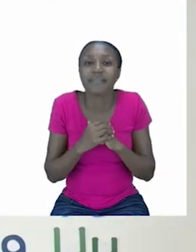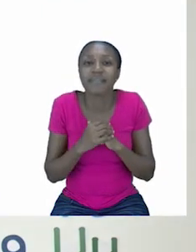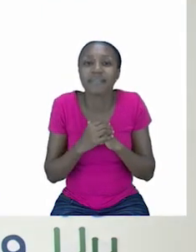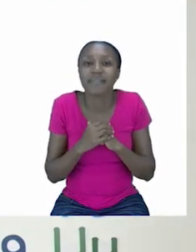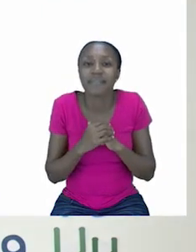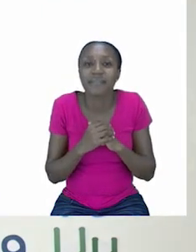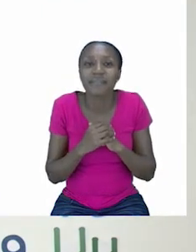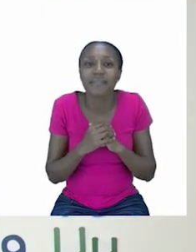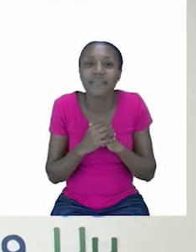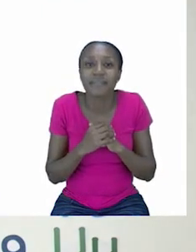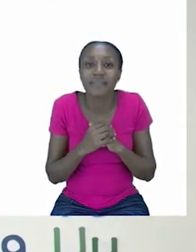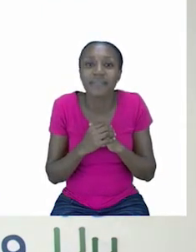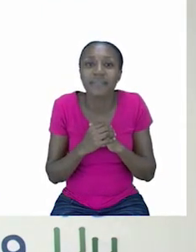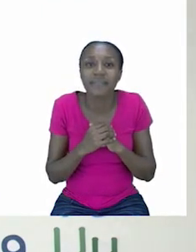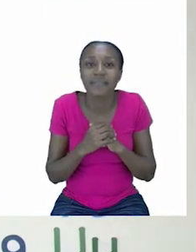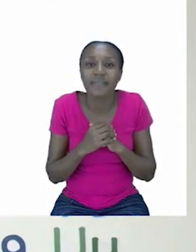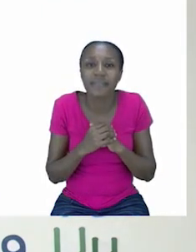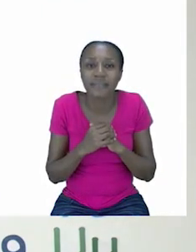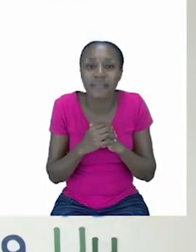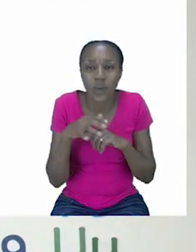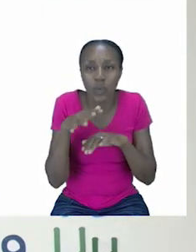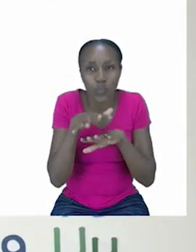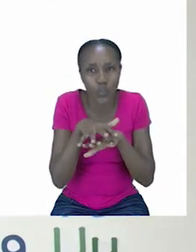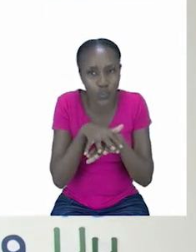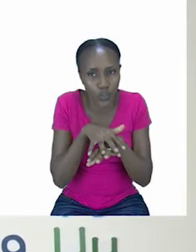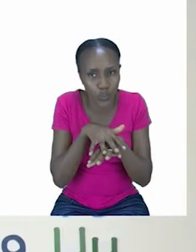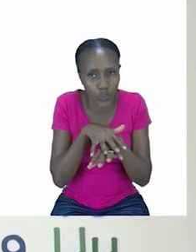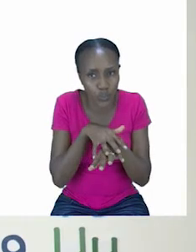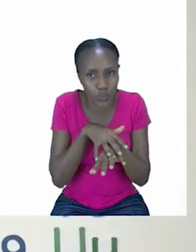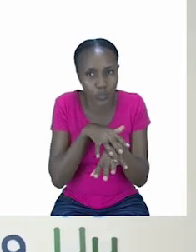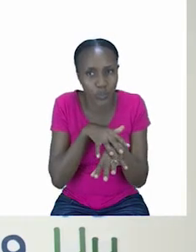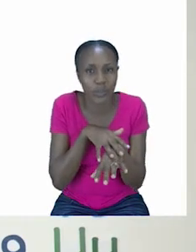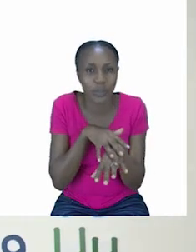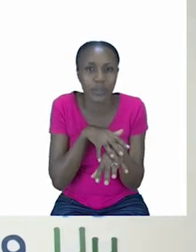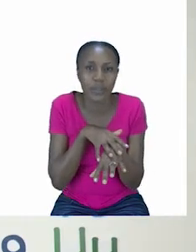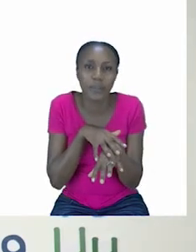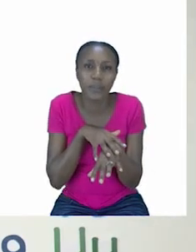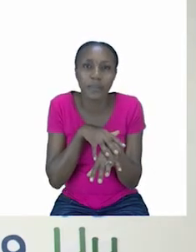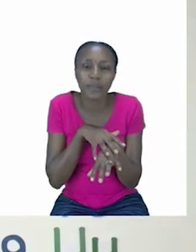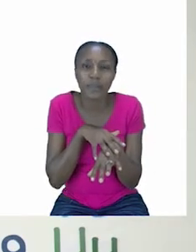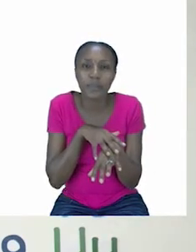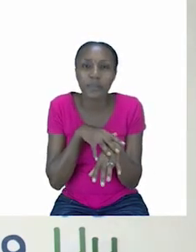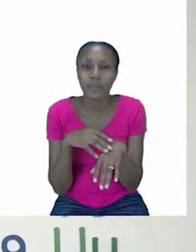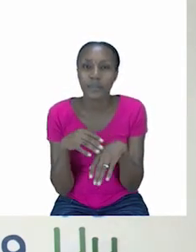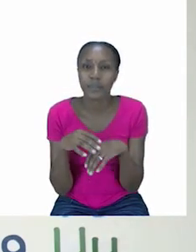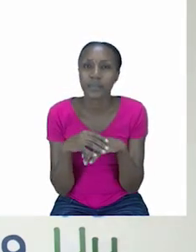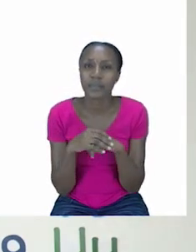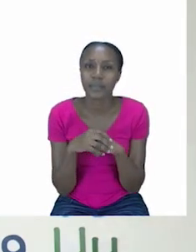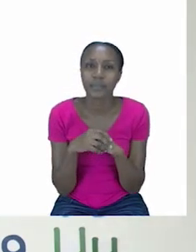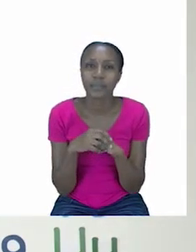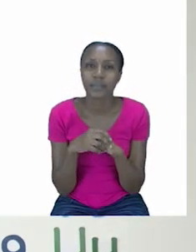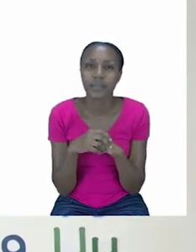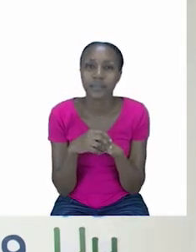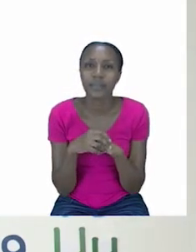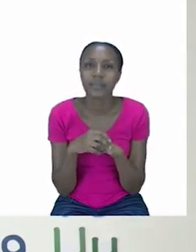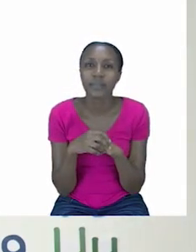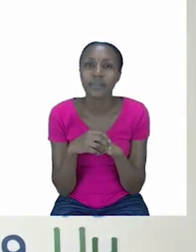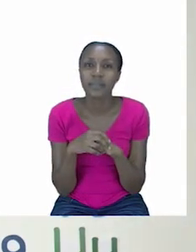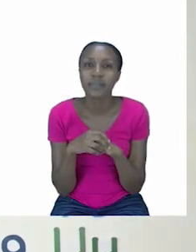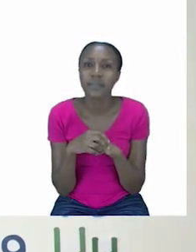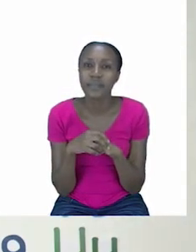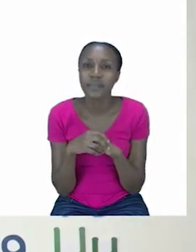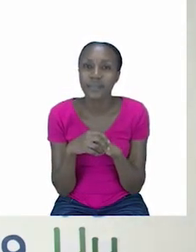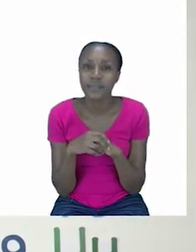you color, take your time. Your circle is not going